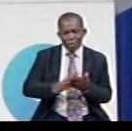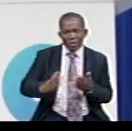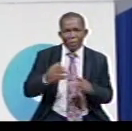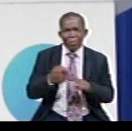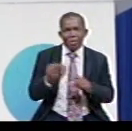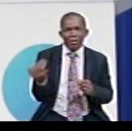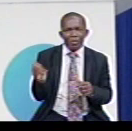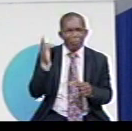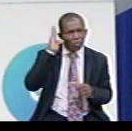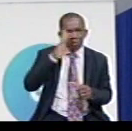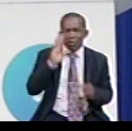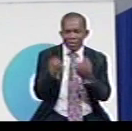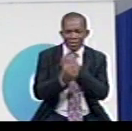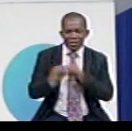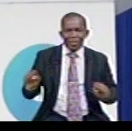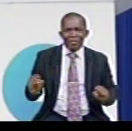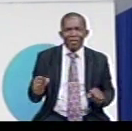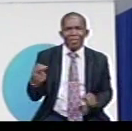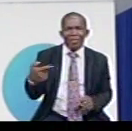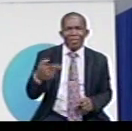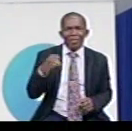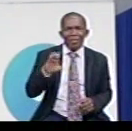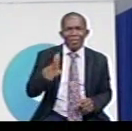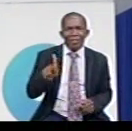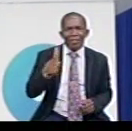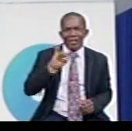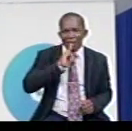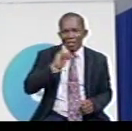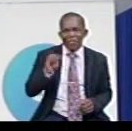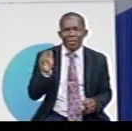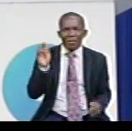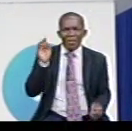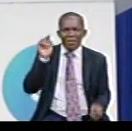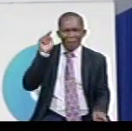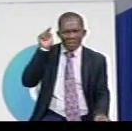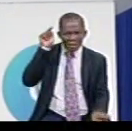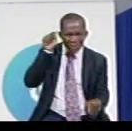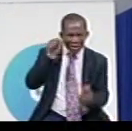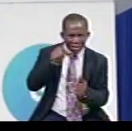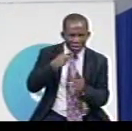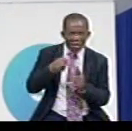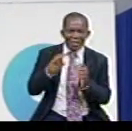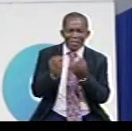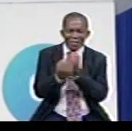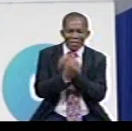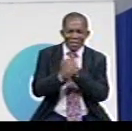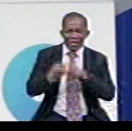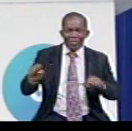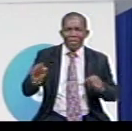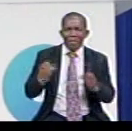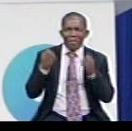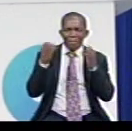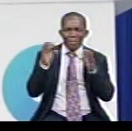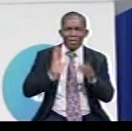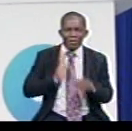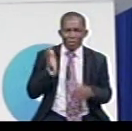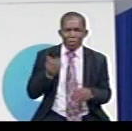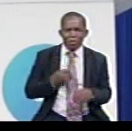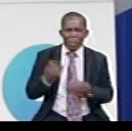The GCK geared towards saving souls and bringing those in darkness into the light of God.